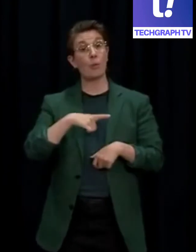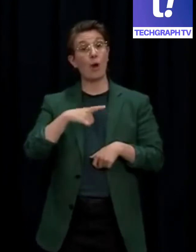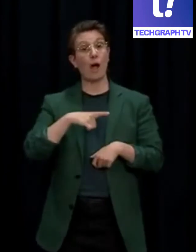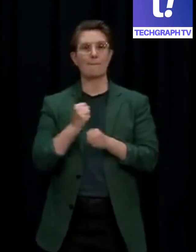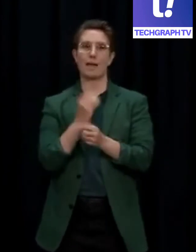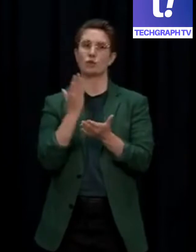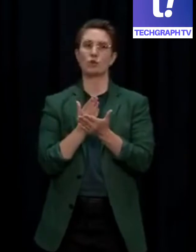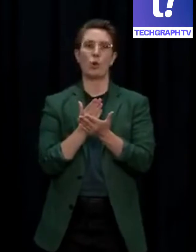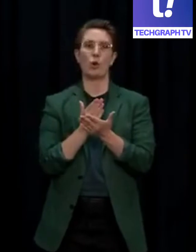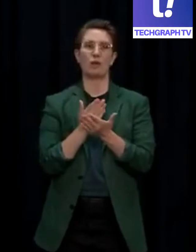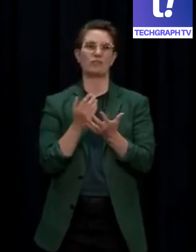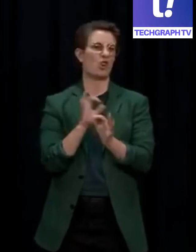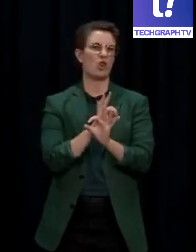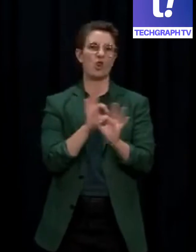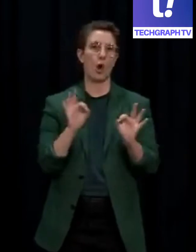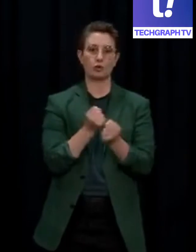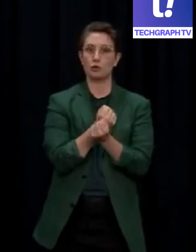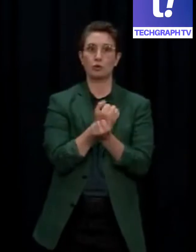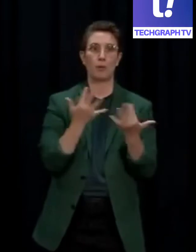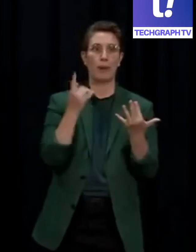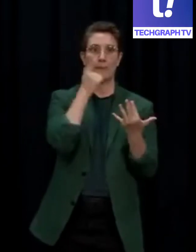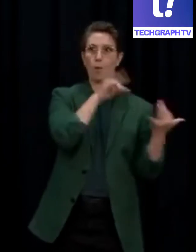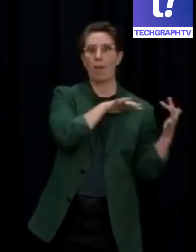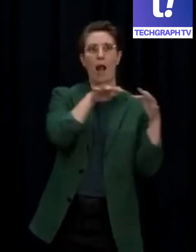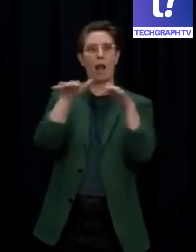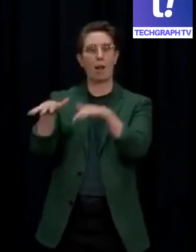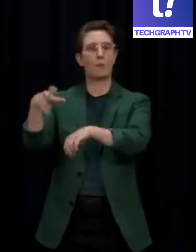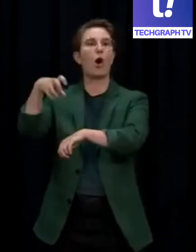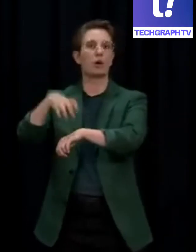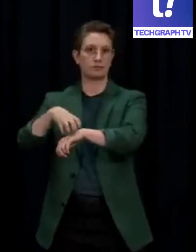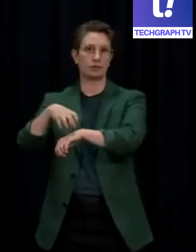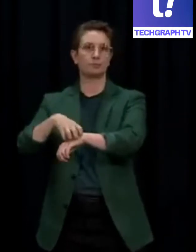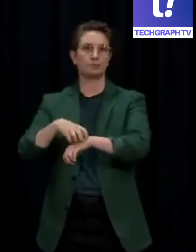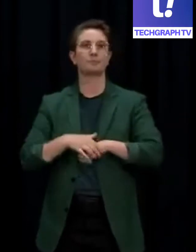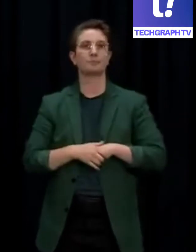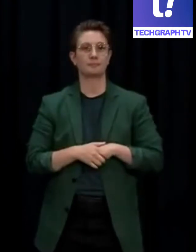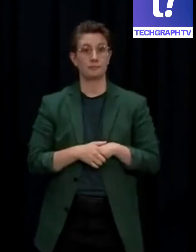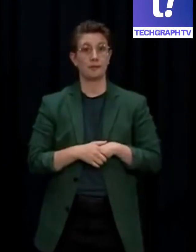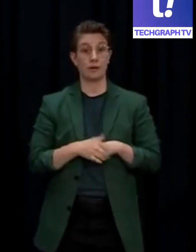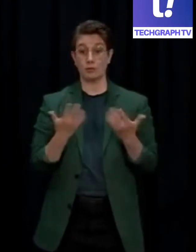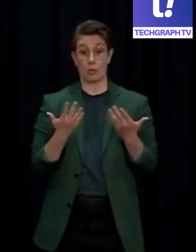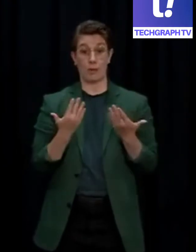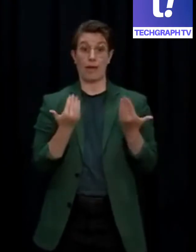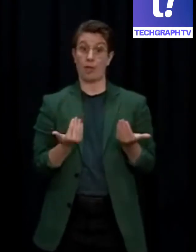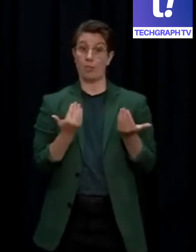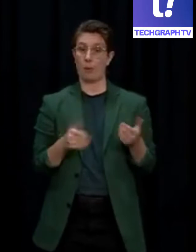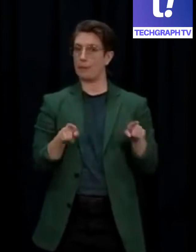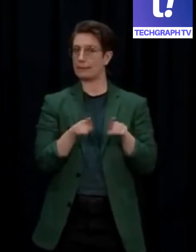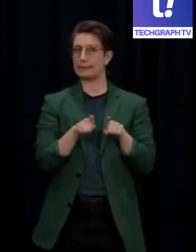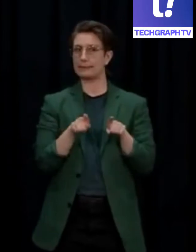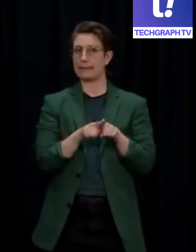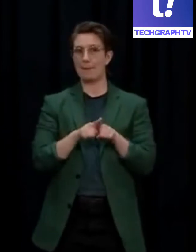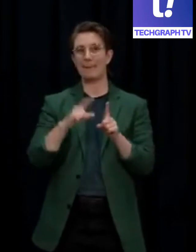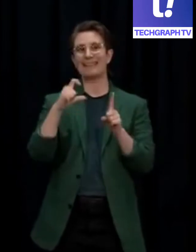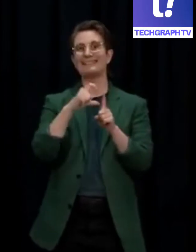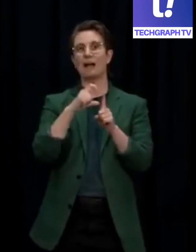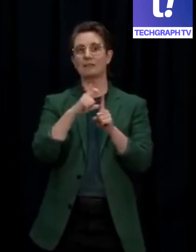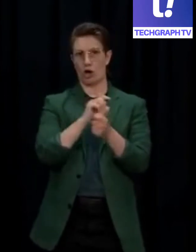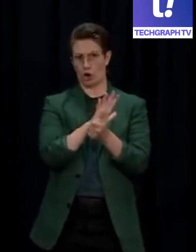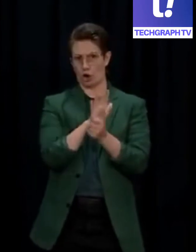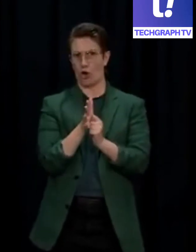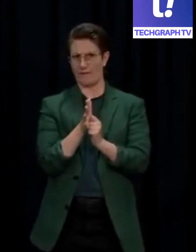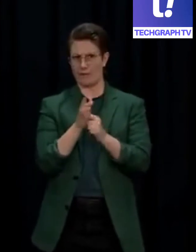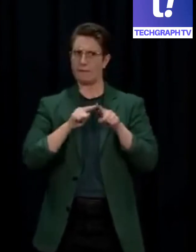early stage remains the same as Delta, where we will rapidly test, contact trace and